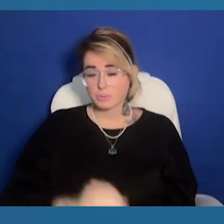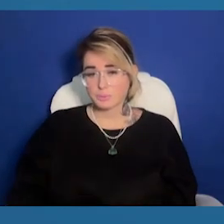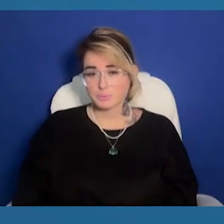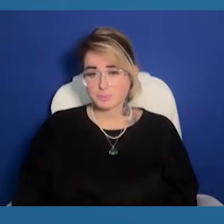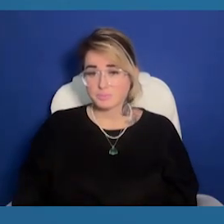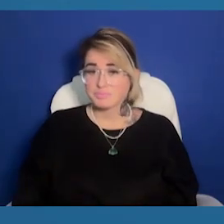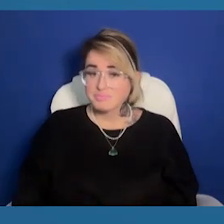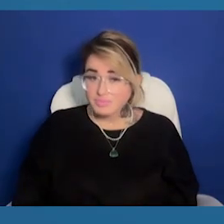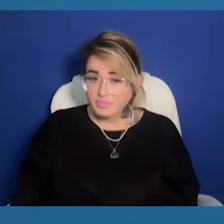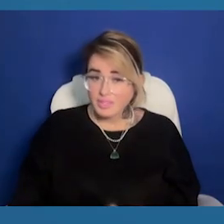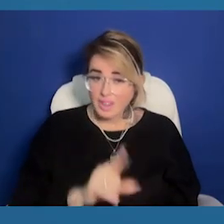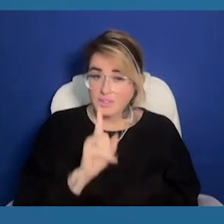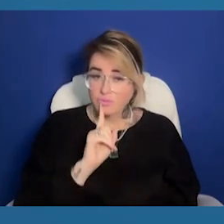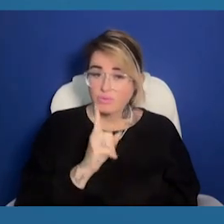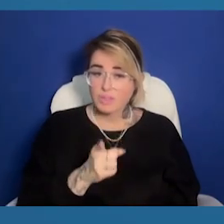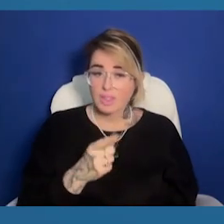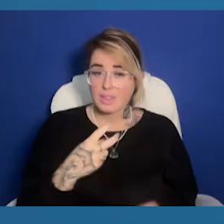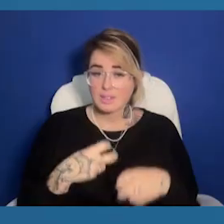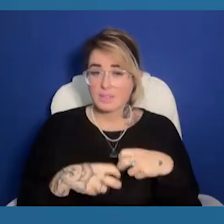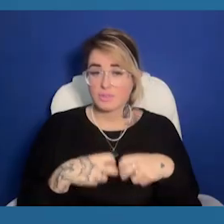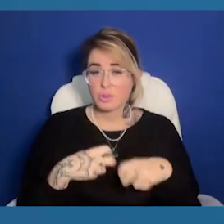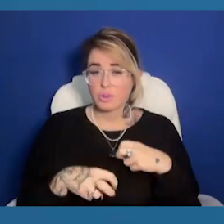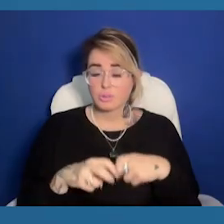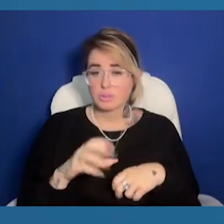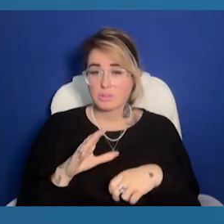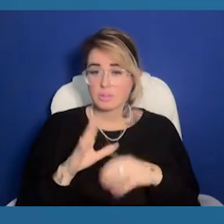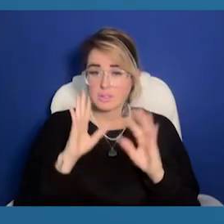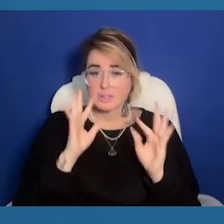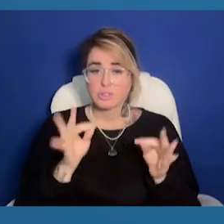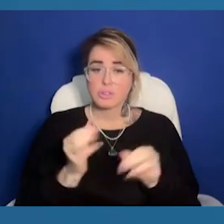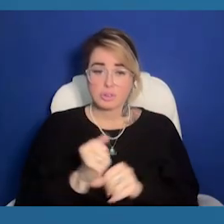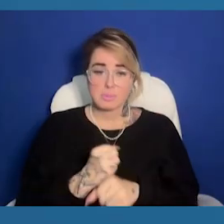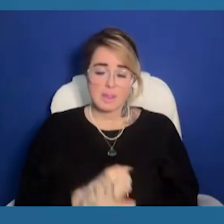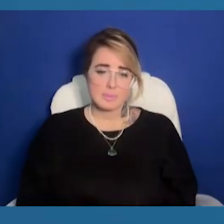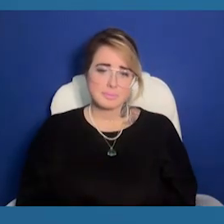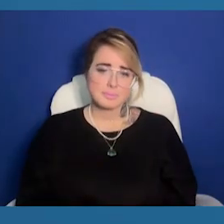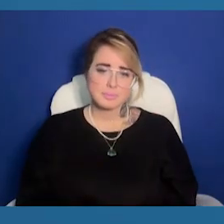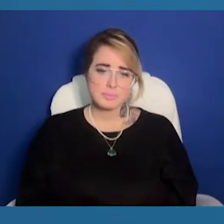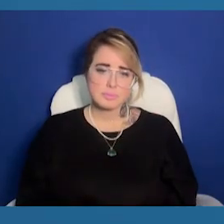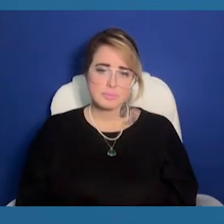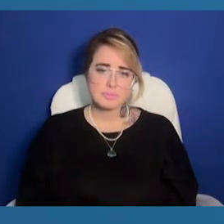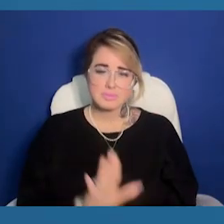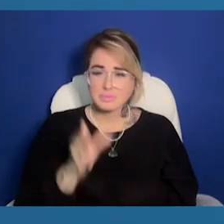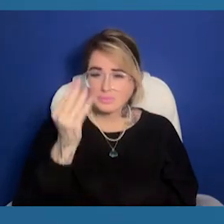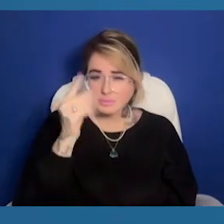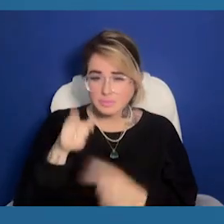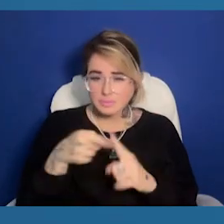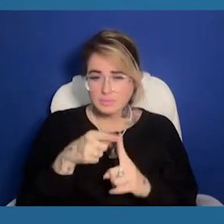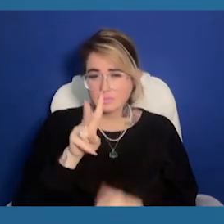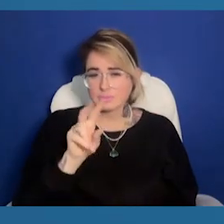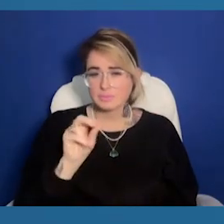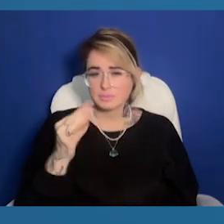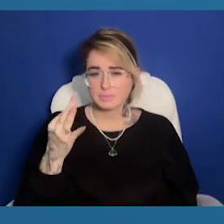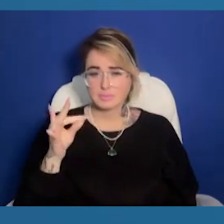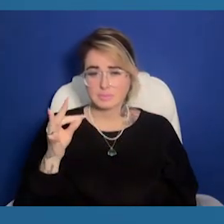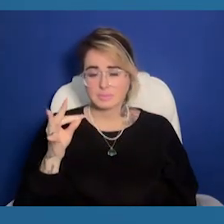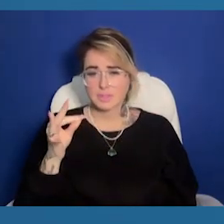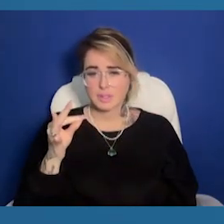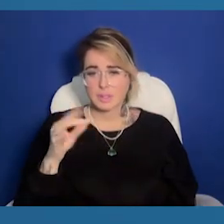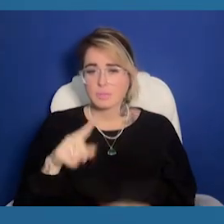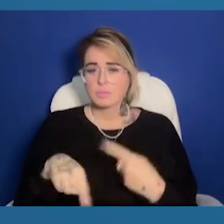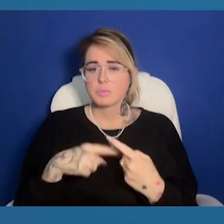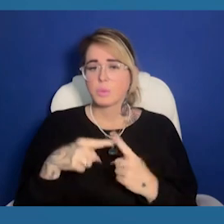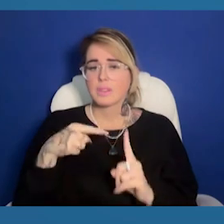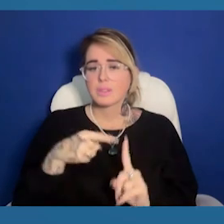a really difficult call to make. And think about what 2019 was when this